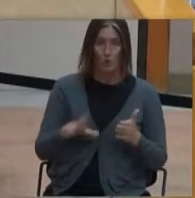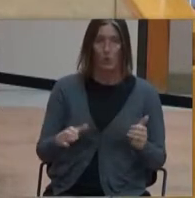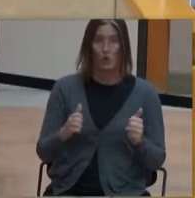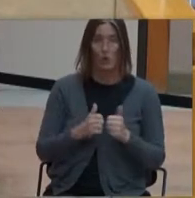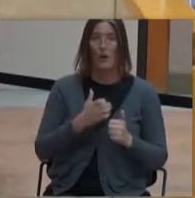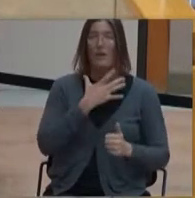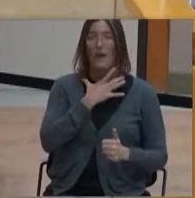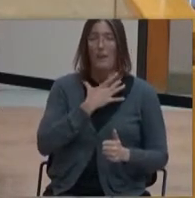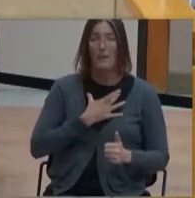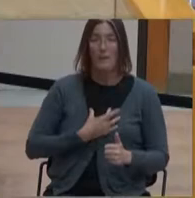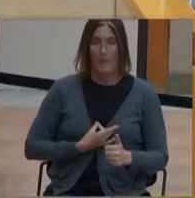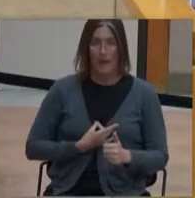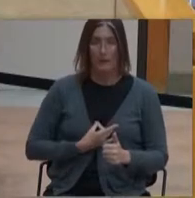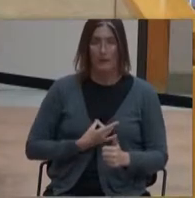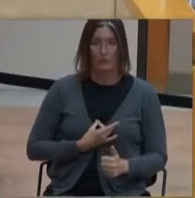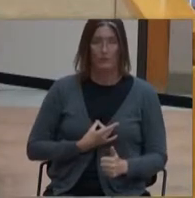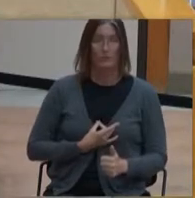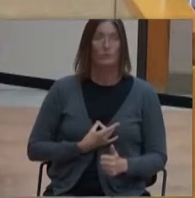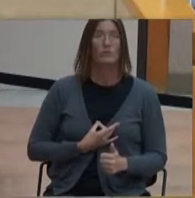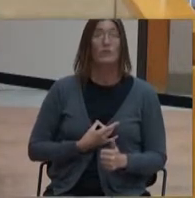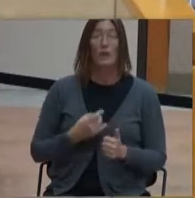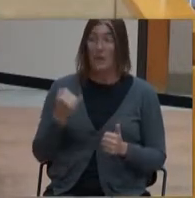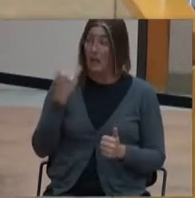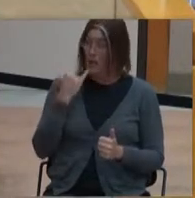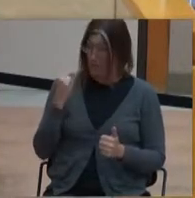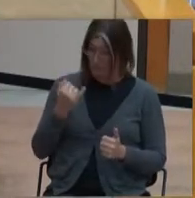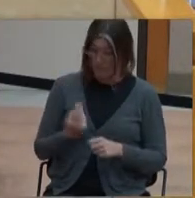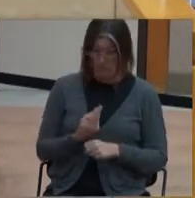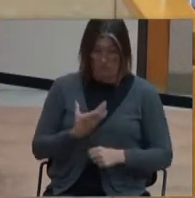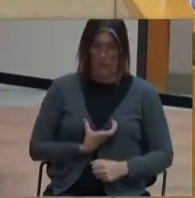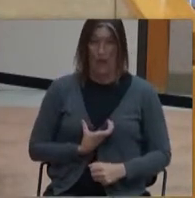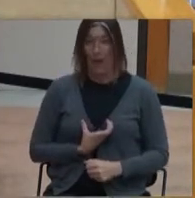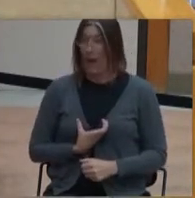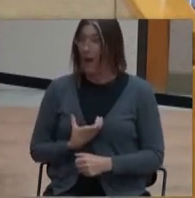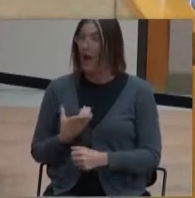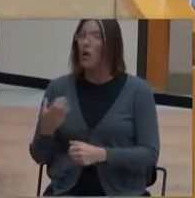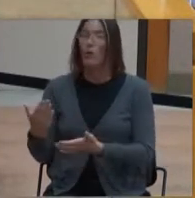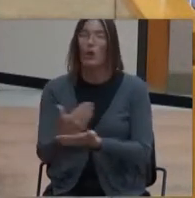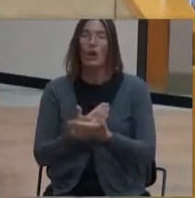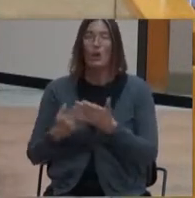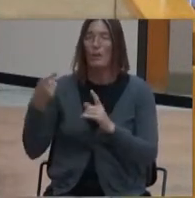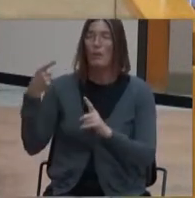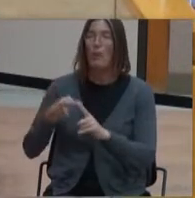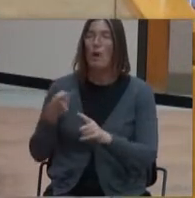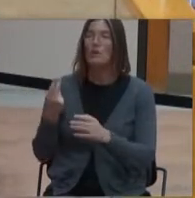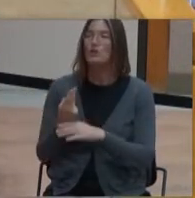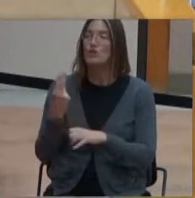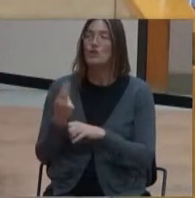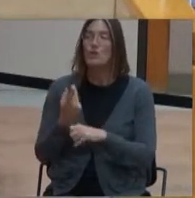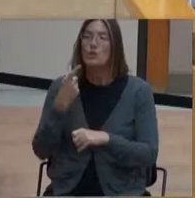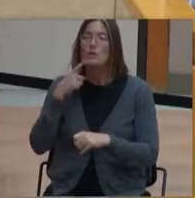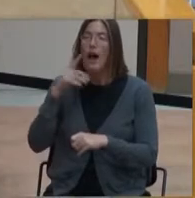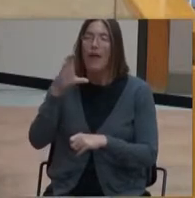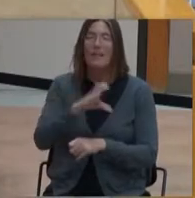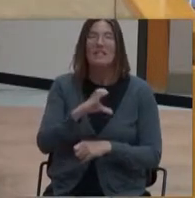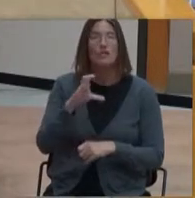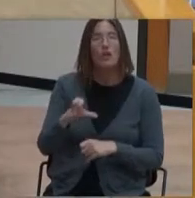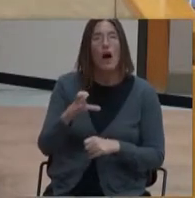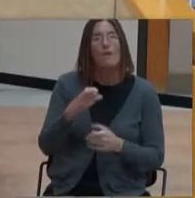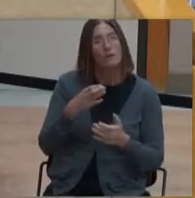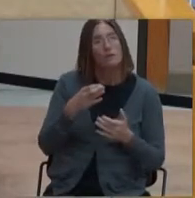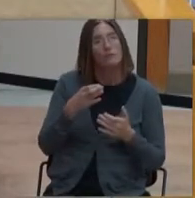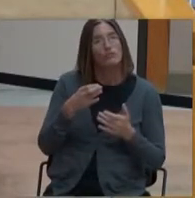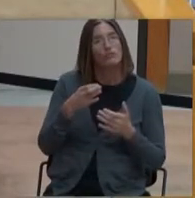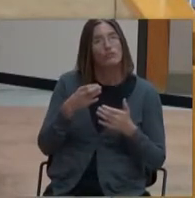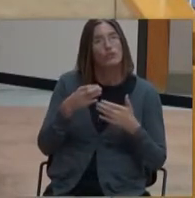With that, we students can earn points to use at the Chavez Swag Store. Last Thursday, we went to a field trip to the Ocean Institute